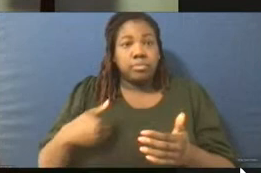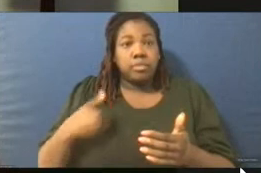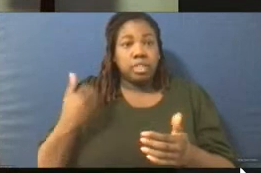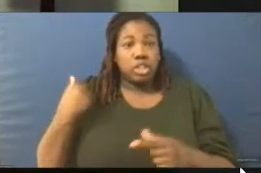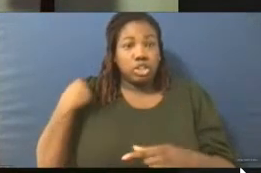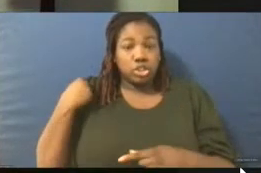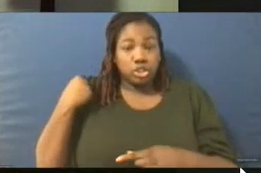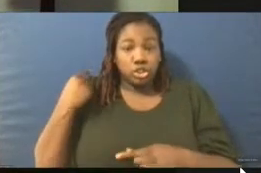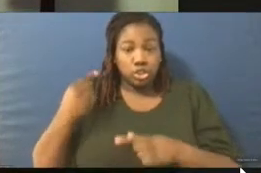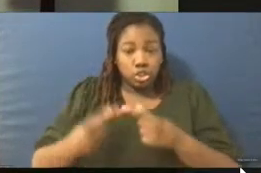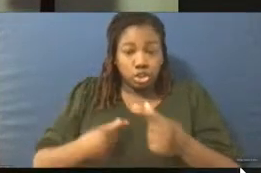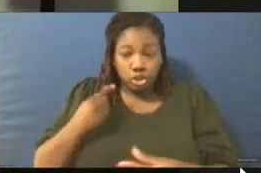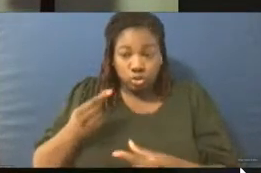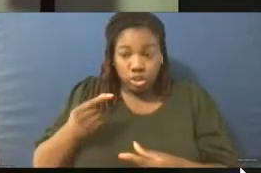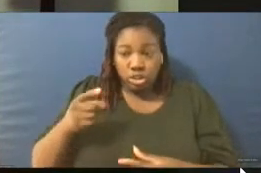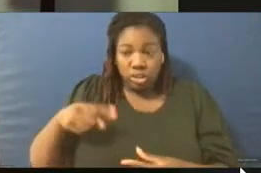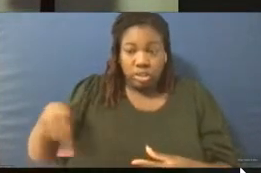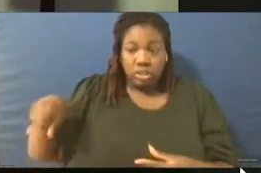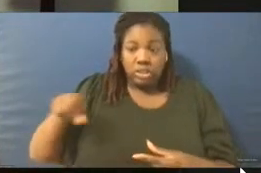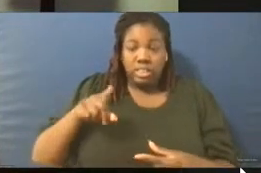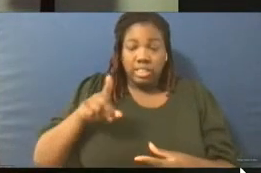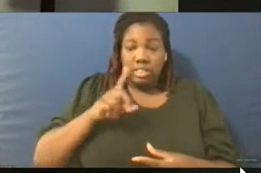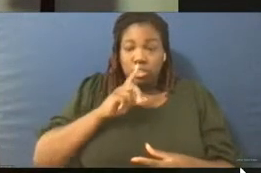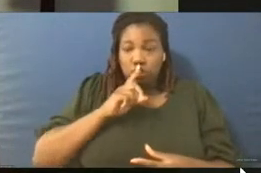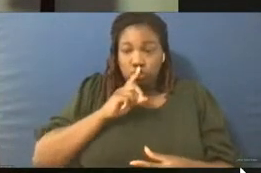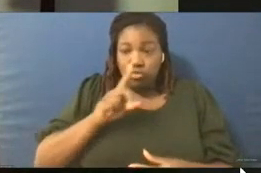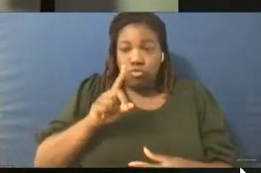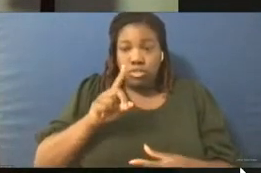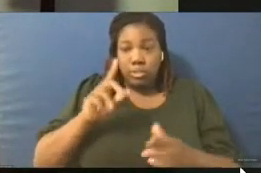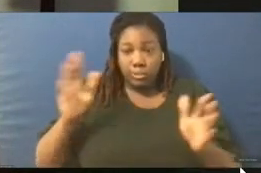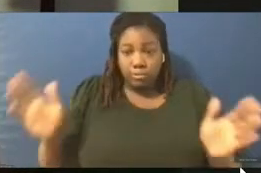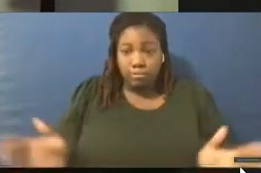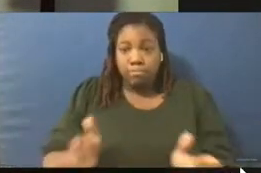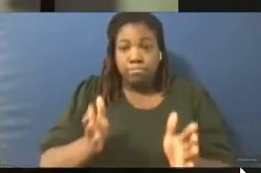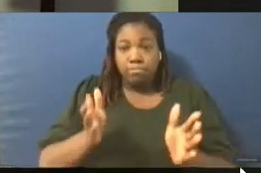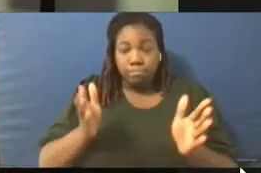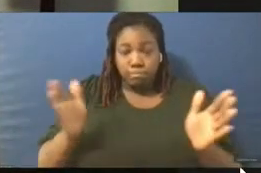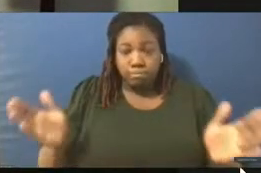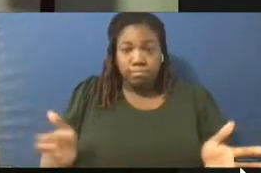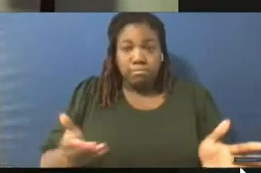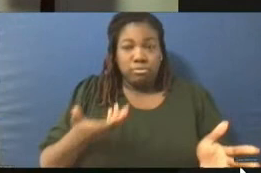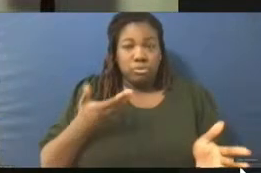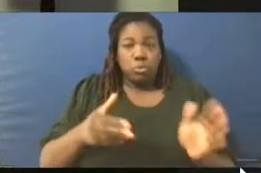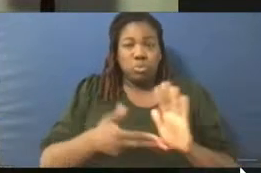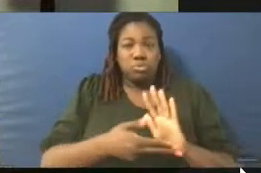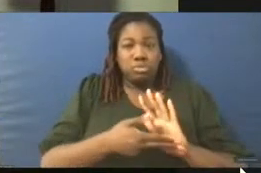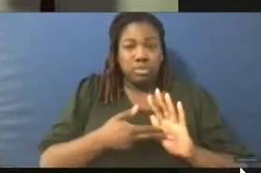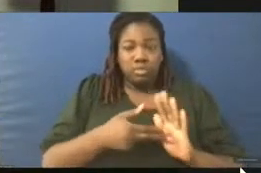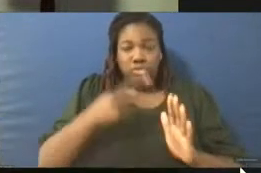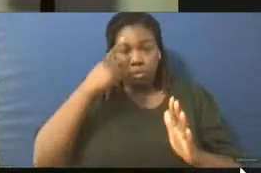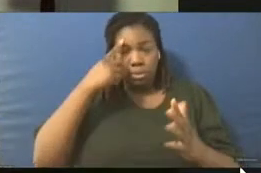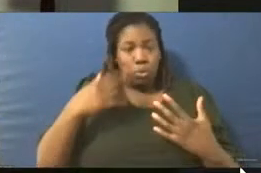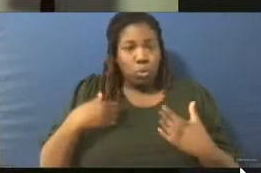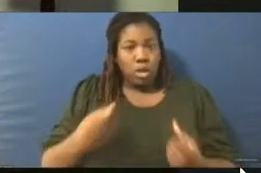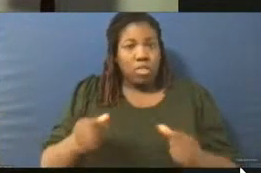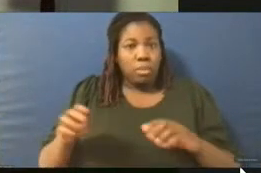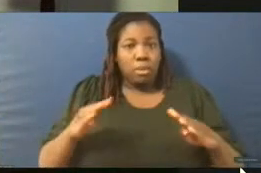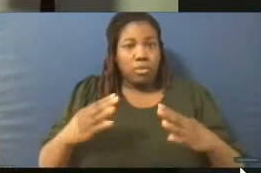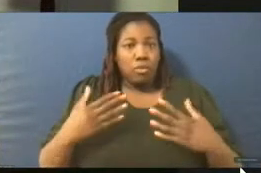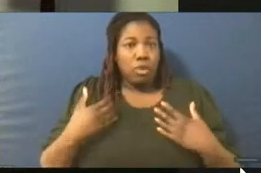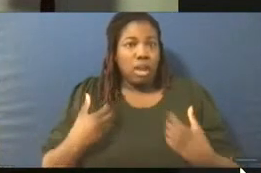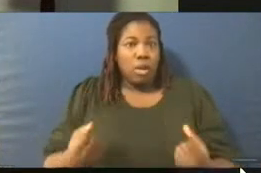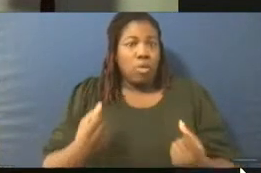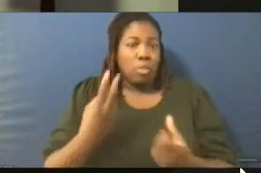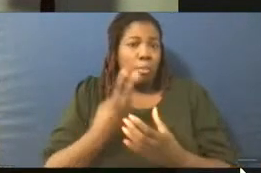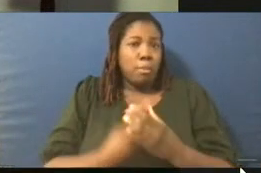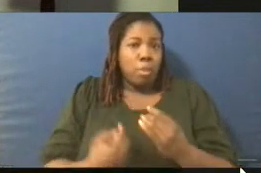if they are really pushing for the destigmatization of mental and behavioral health, which I am very